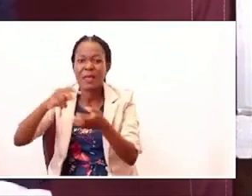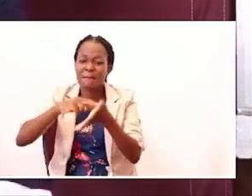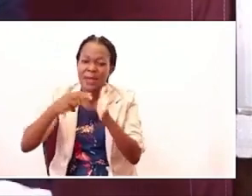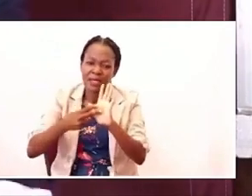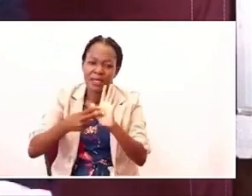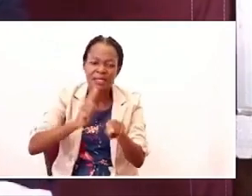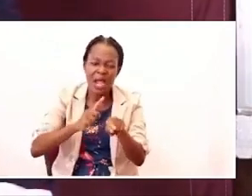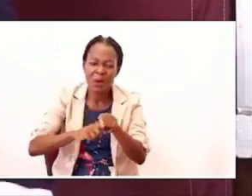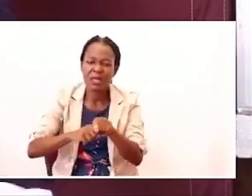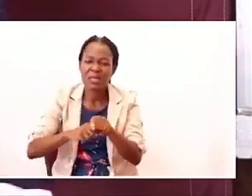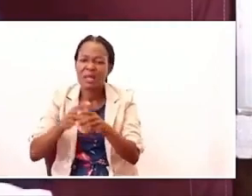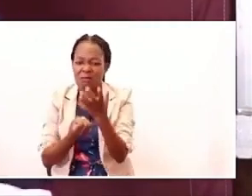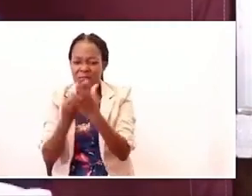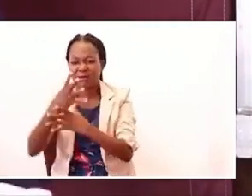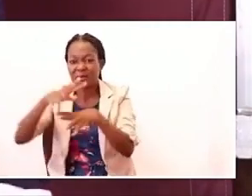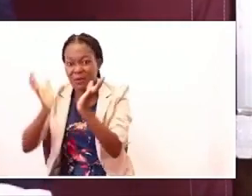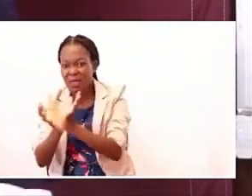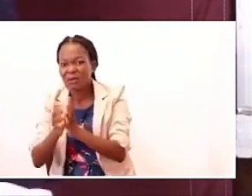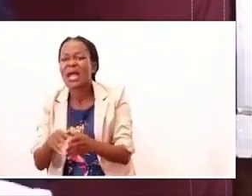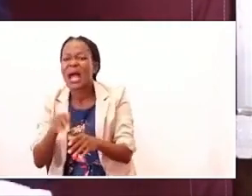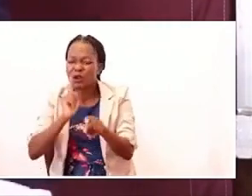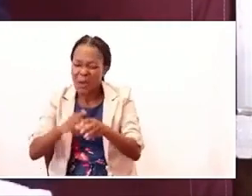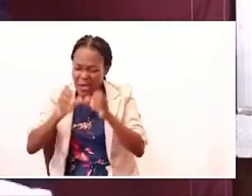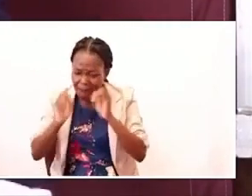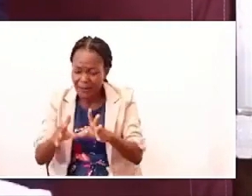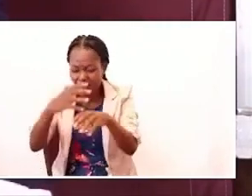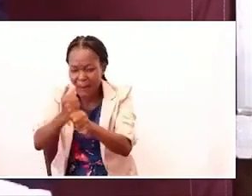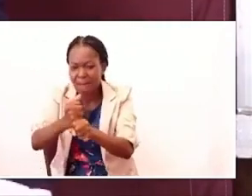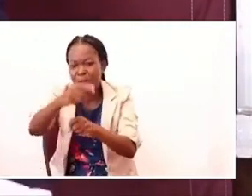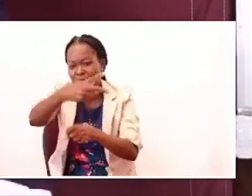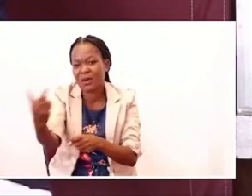of establishment, were the founders themselves.